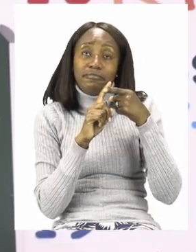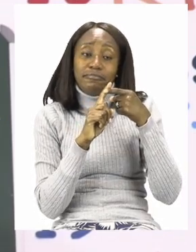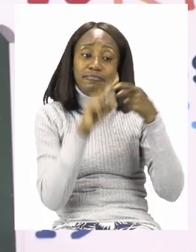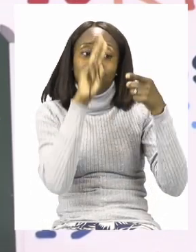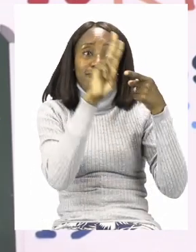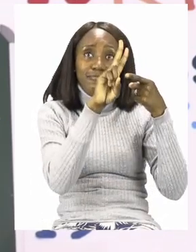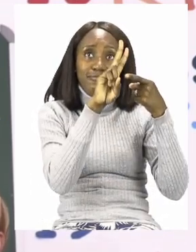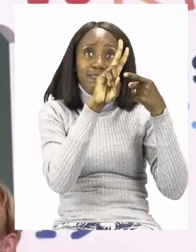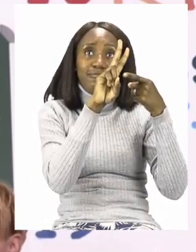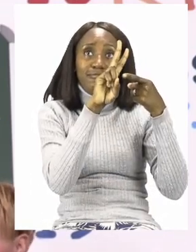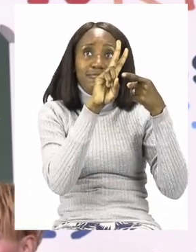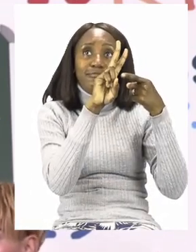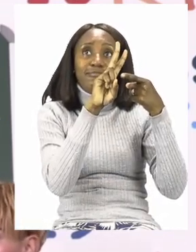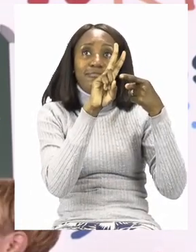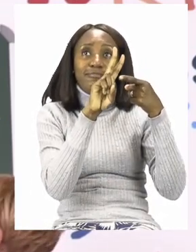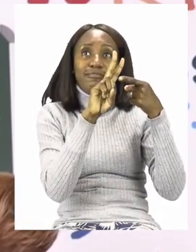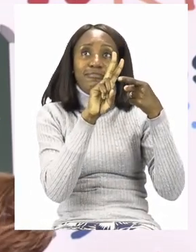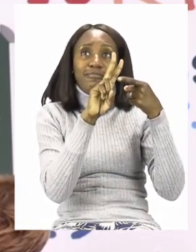2,